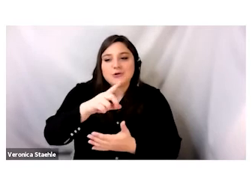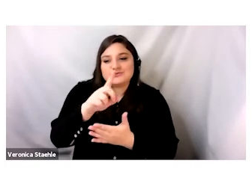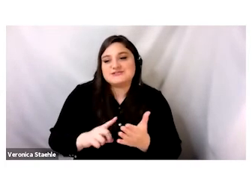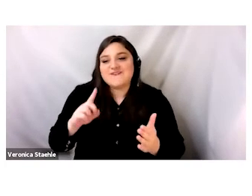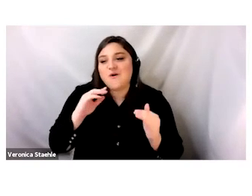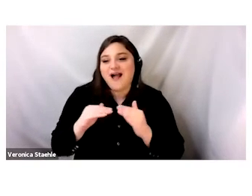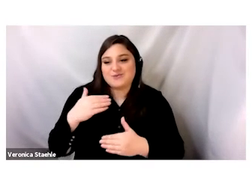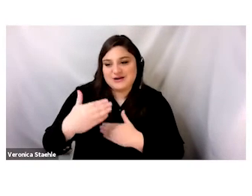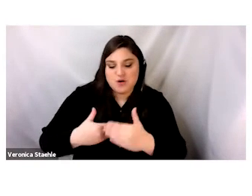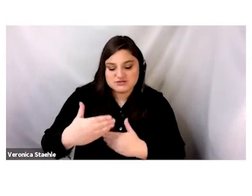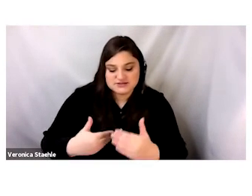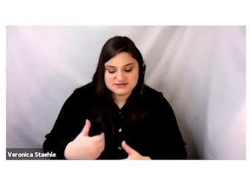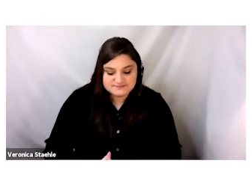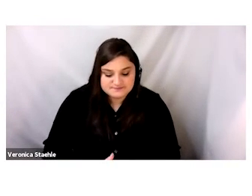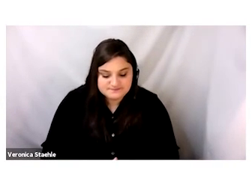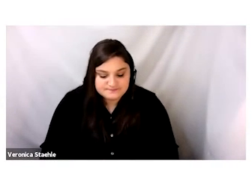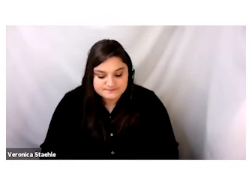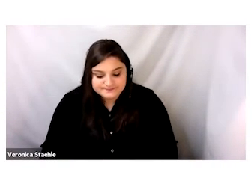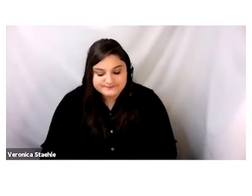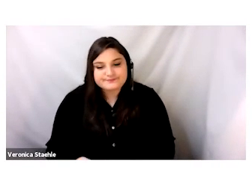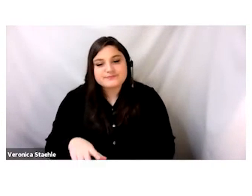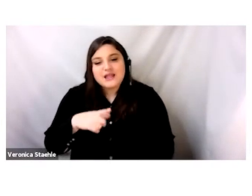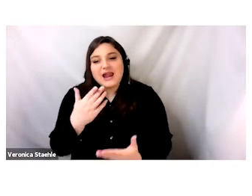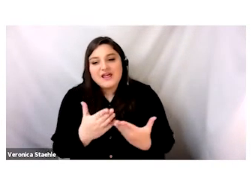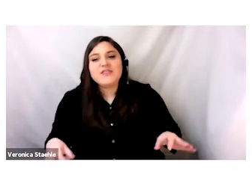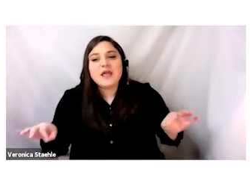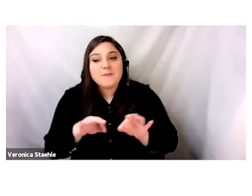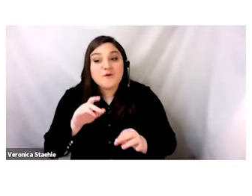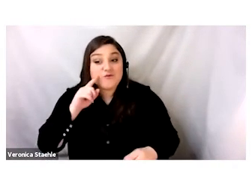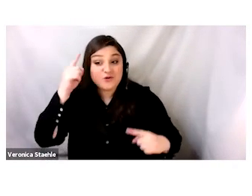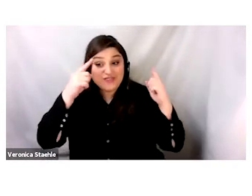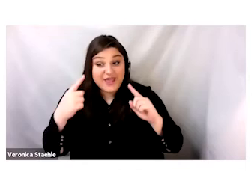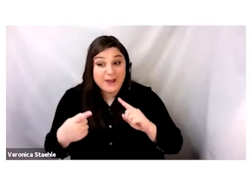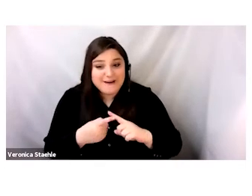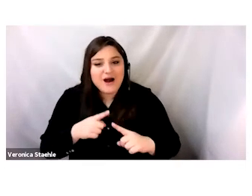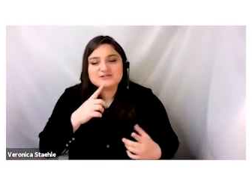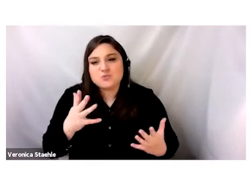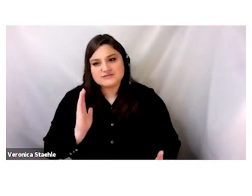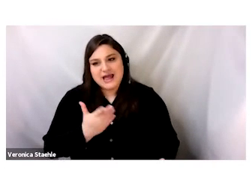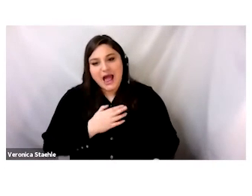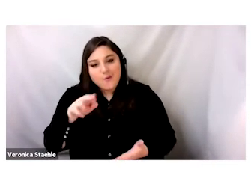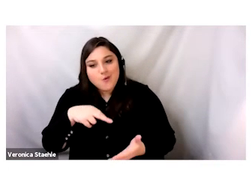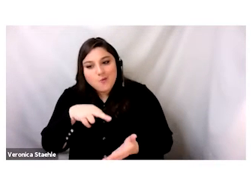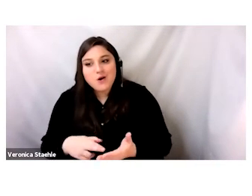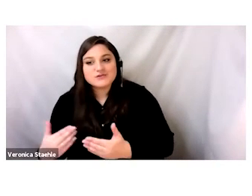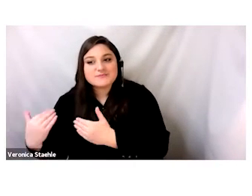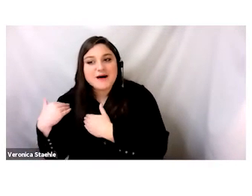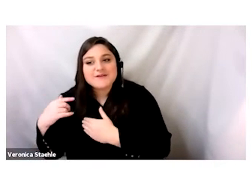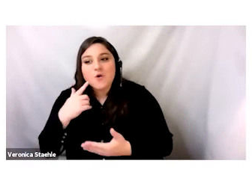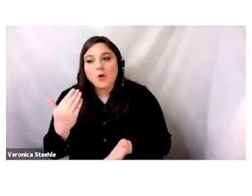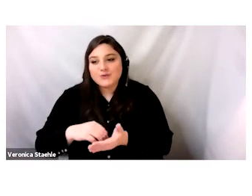Also, food for thought that I want you to reflect on is what are our roles and responsibilities in redesigning for justice,